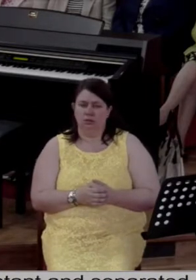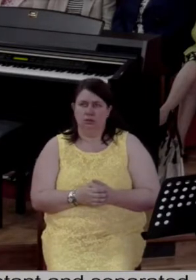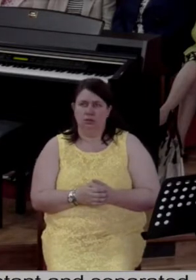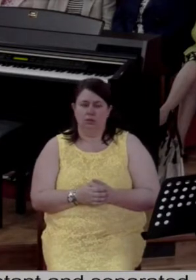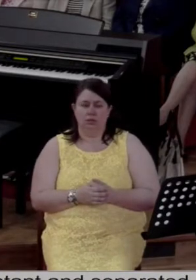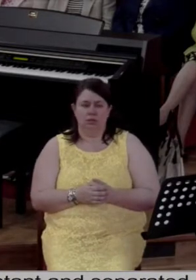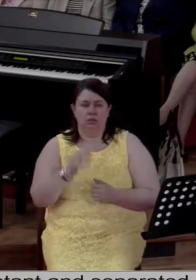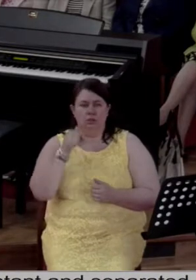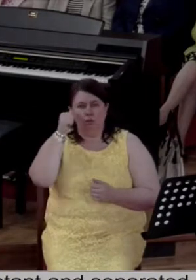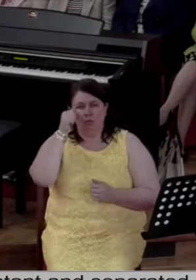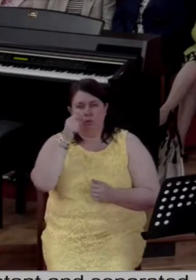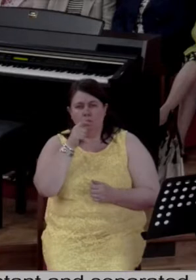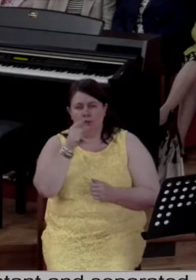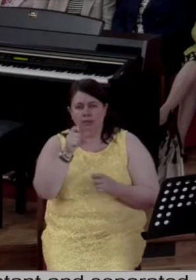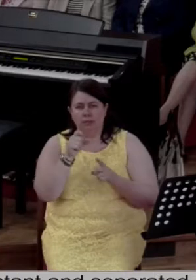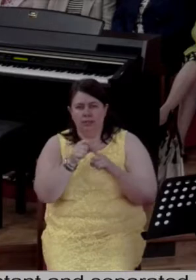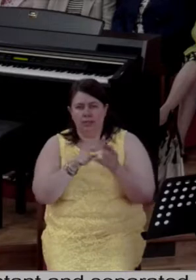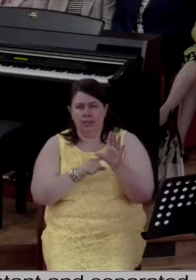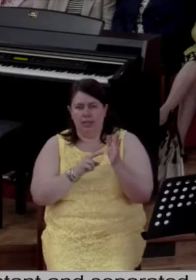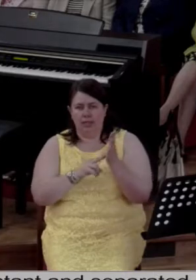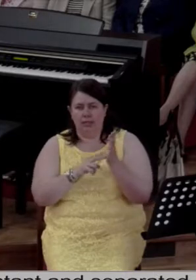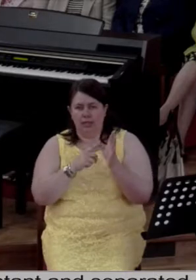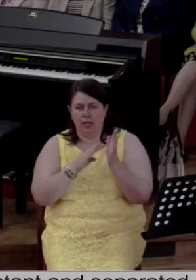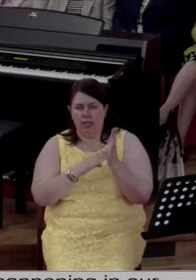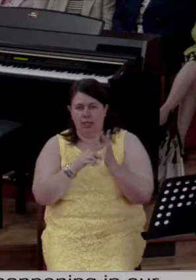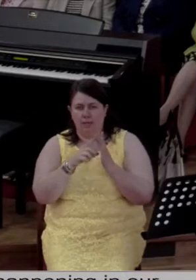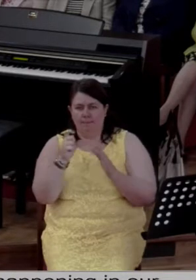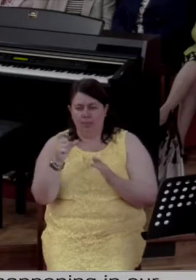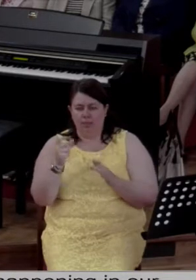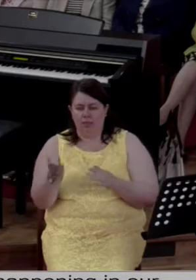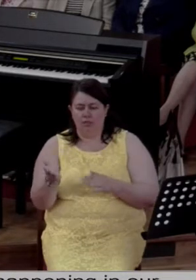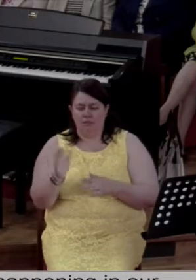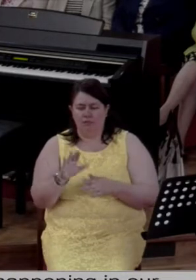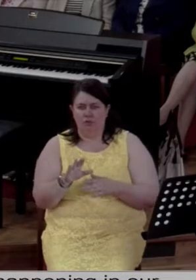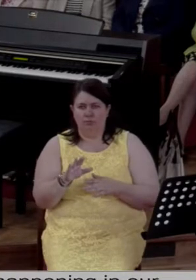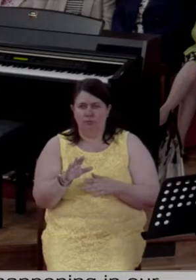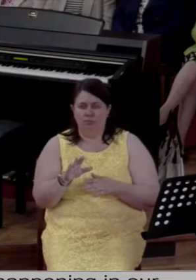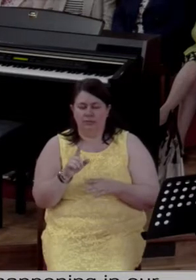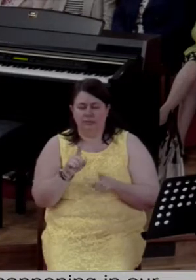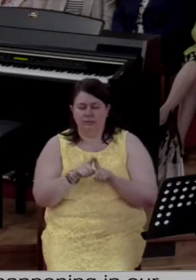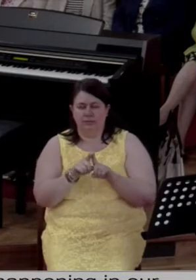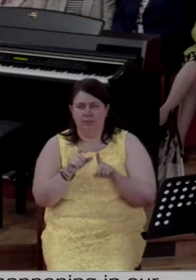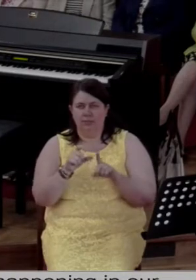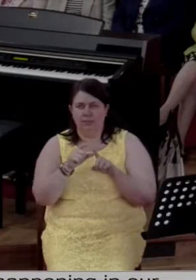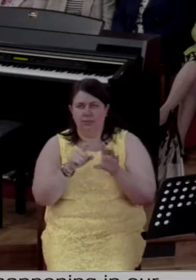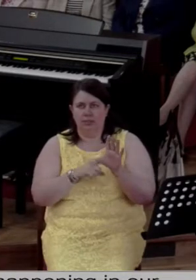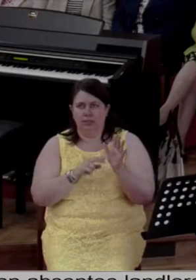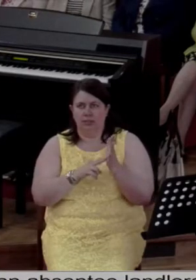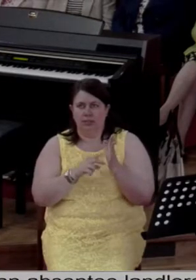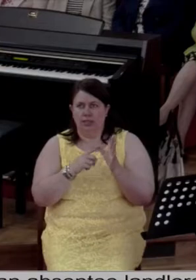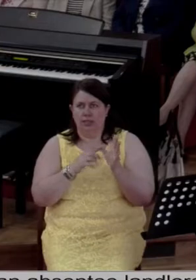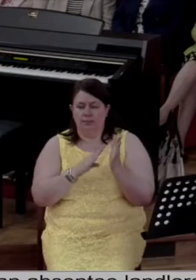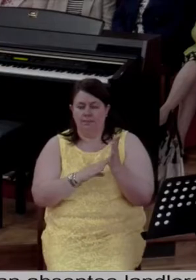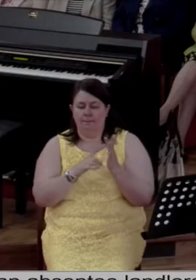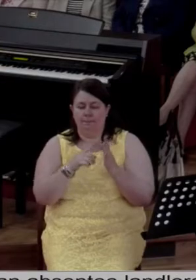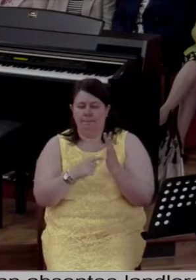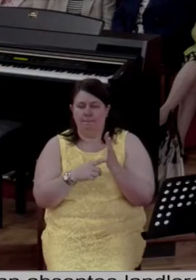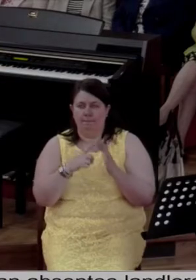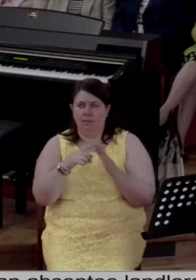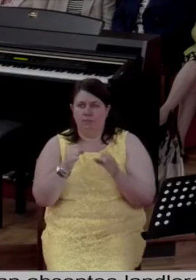dynamic comes from that Greek word. The word dynamite comes from that Greek